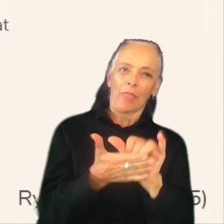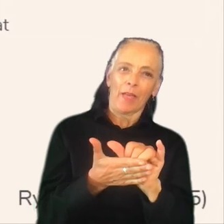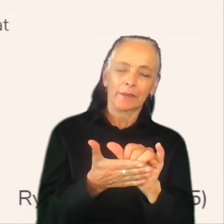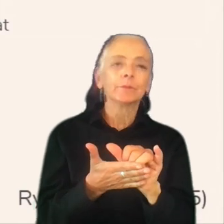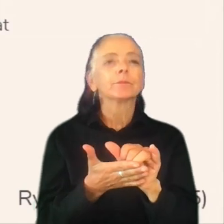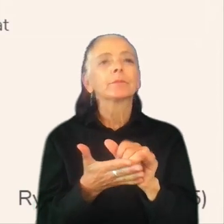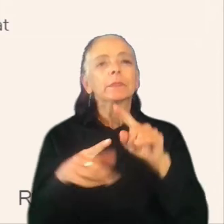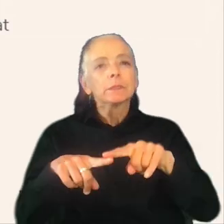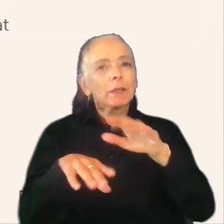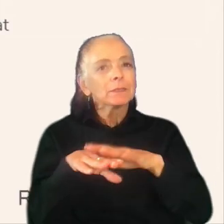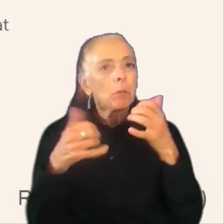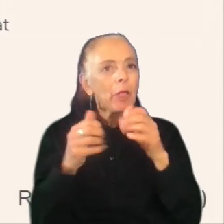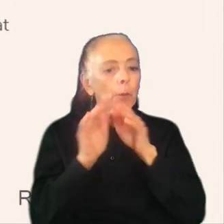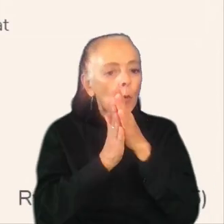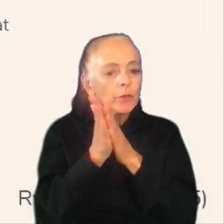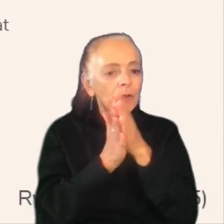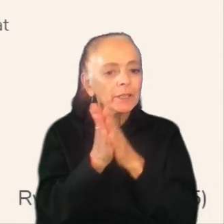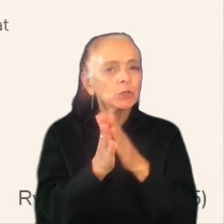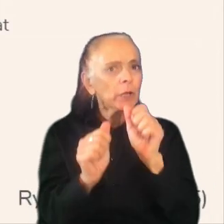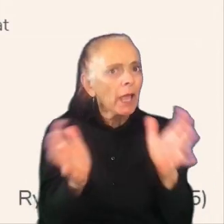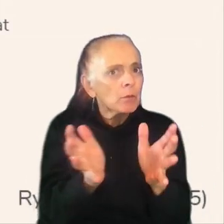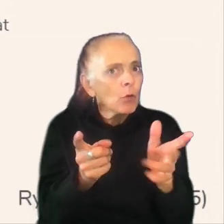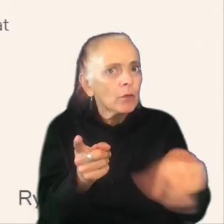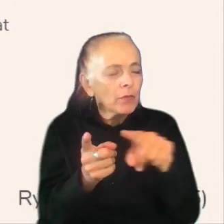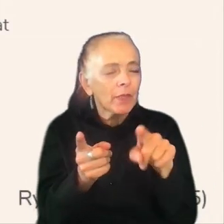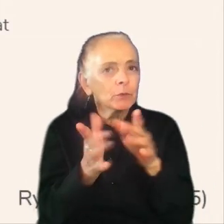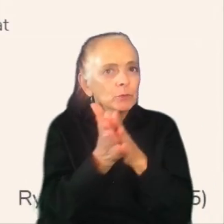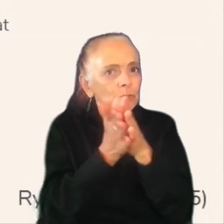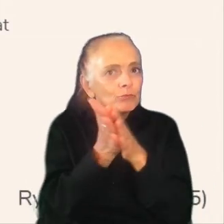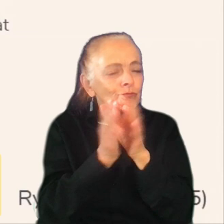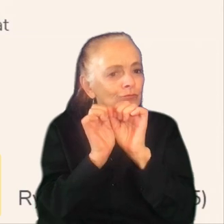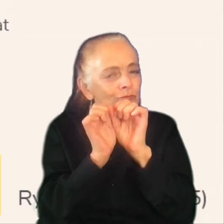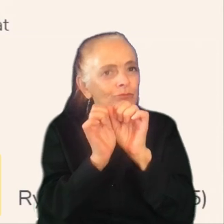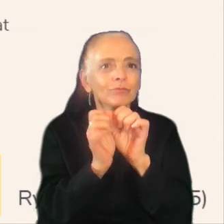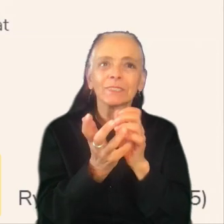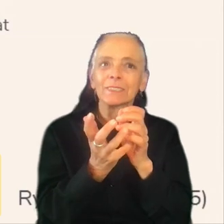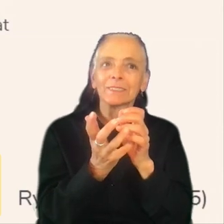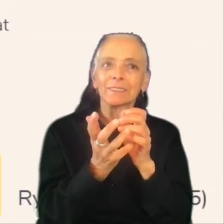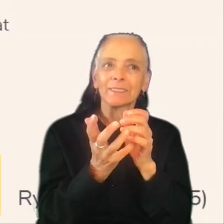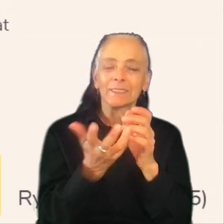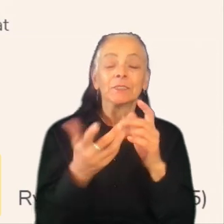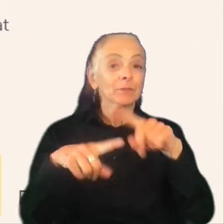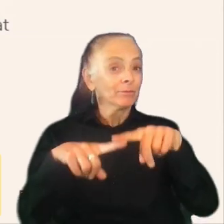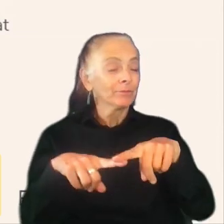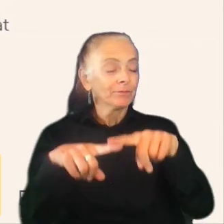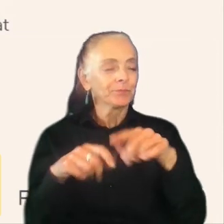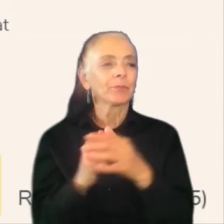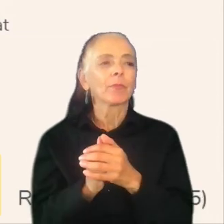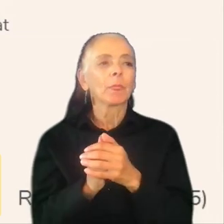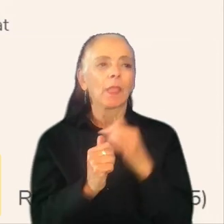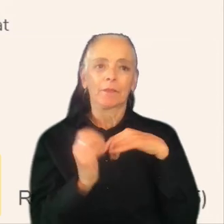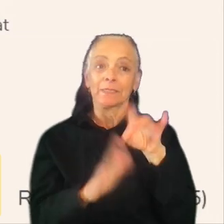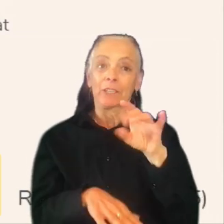be motivated to persist a lot under certain conditions. Now, this is a brief summary of some of what I've discovered in my